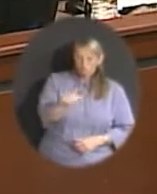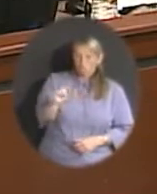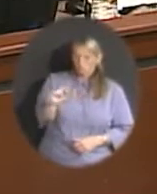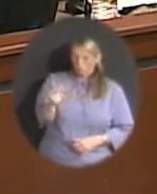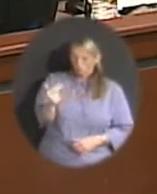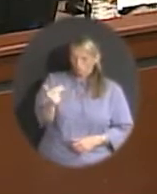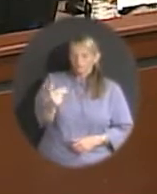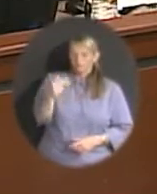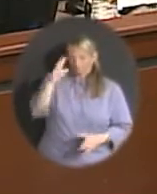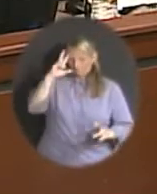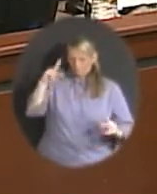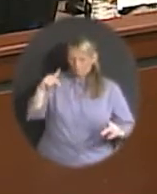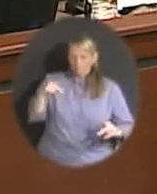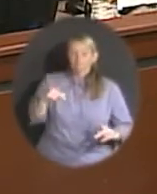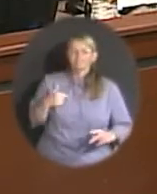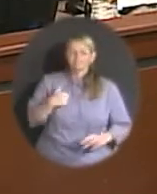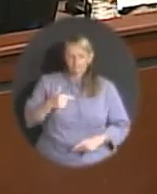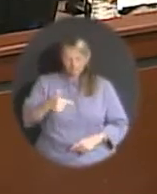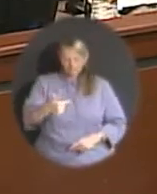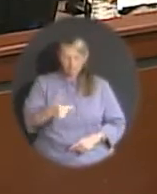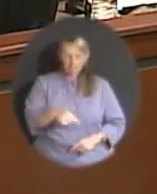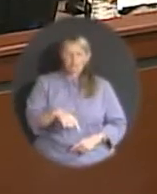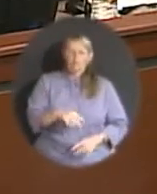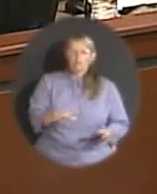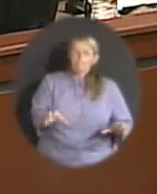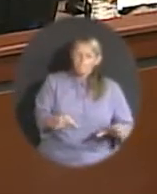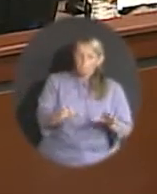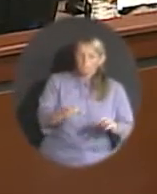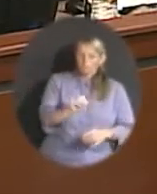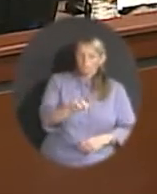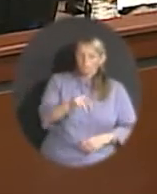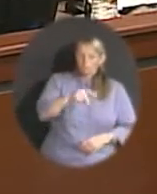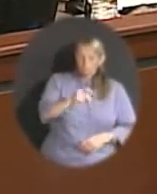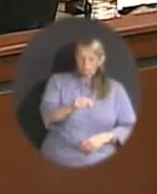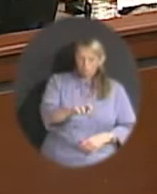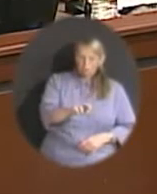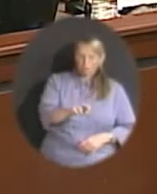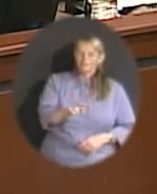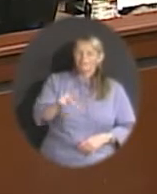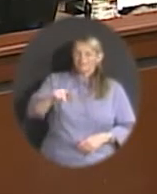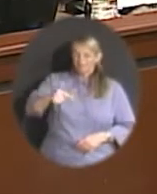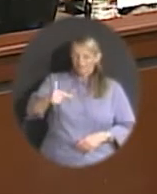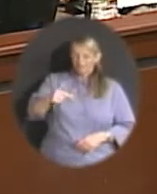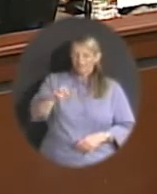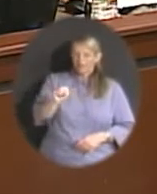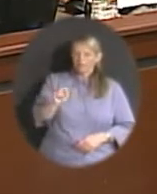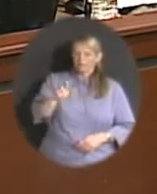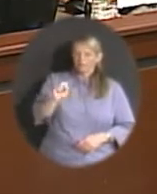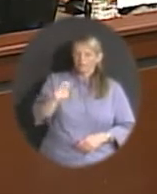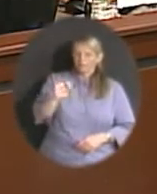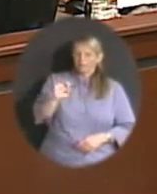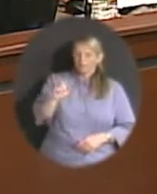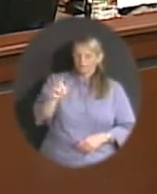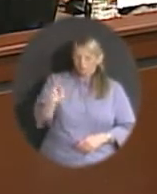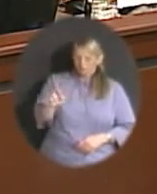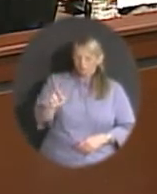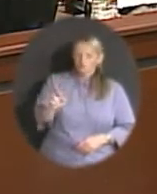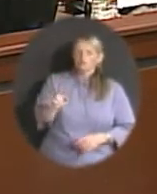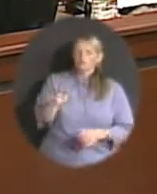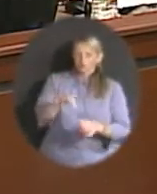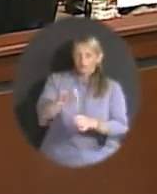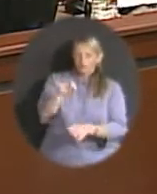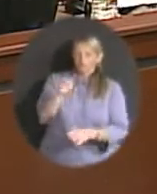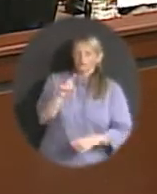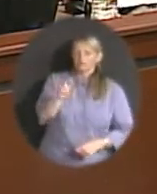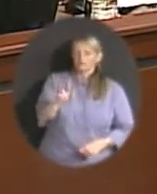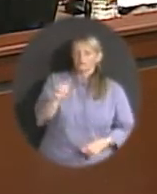it. It's been moved by Mr. Parker and seconded by Ms. Felter to elect Dr. Daniels as vice president.